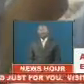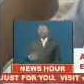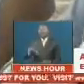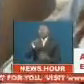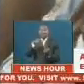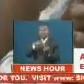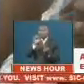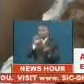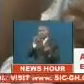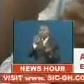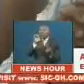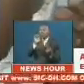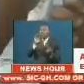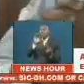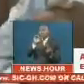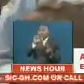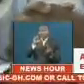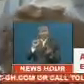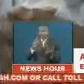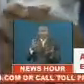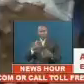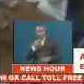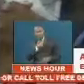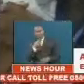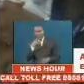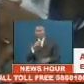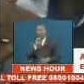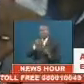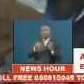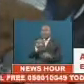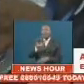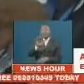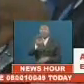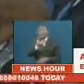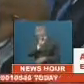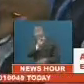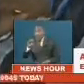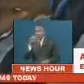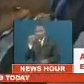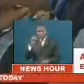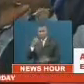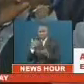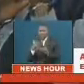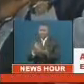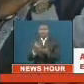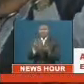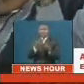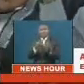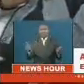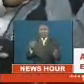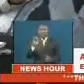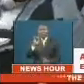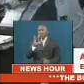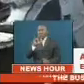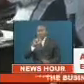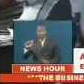the EU ambassador revealed that the region has invested 500 million euros to curb the spread of the disease and its impact on the